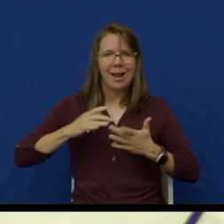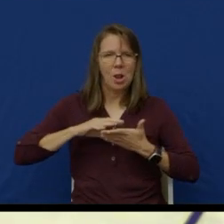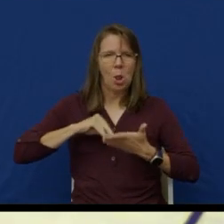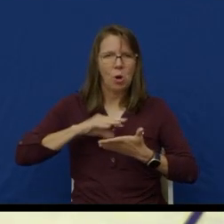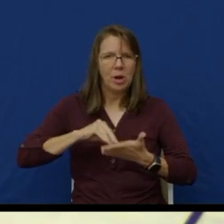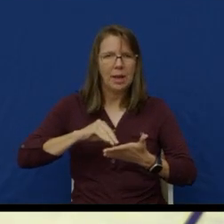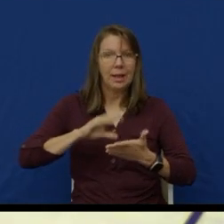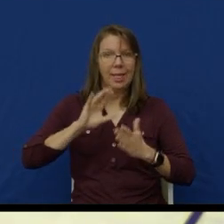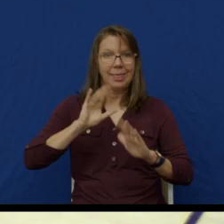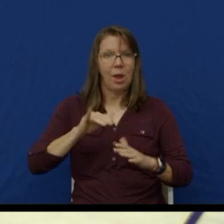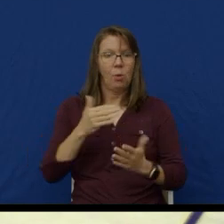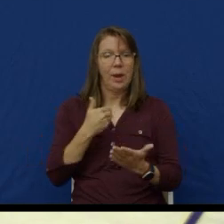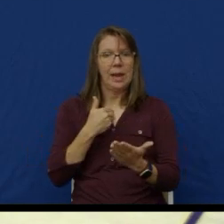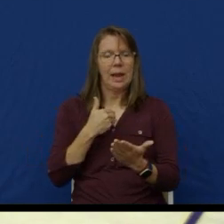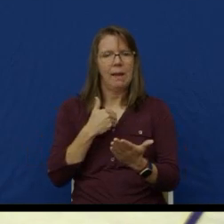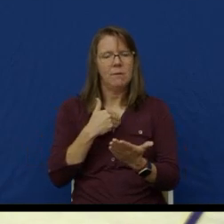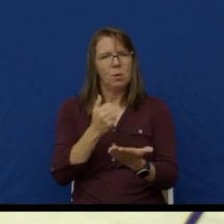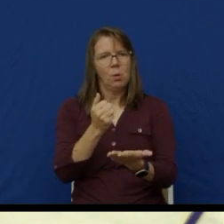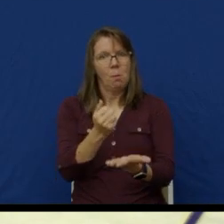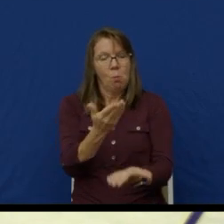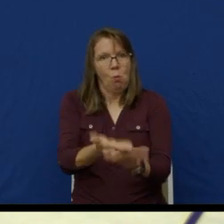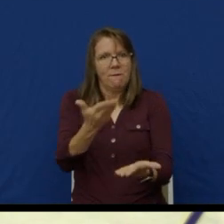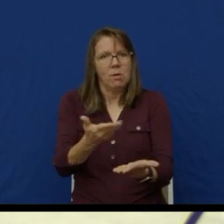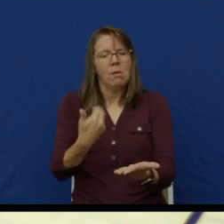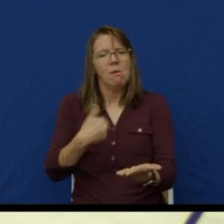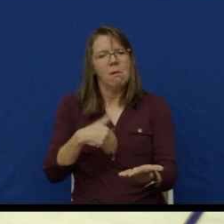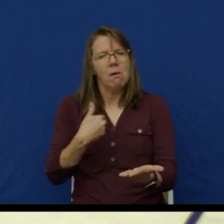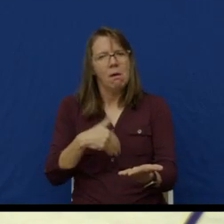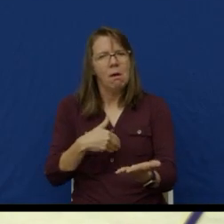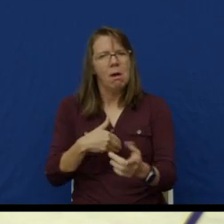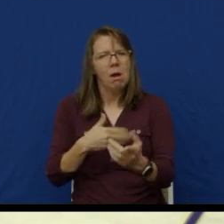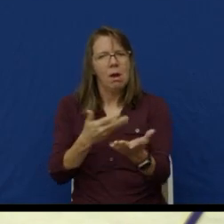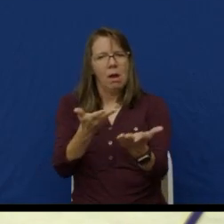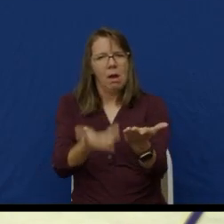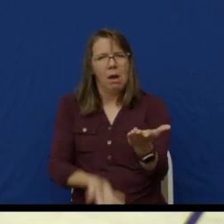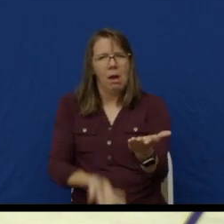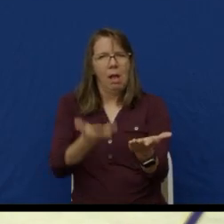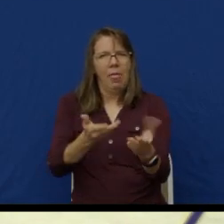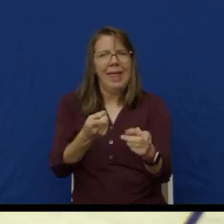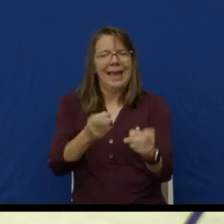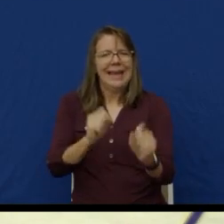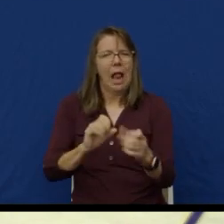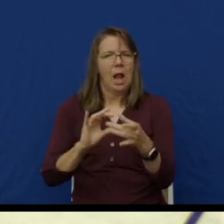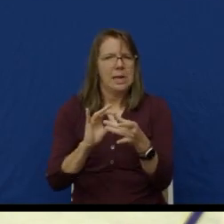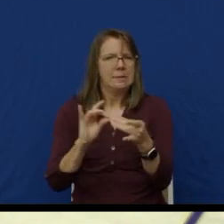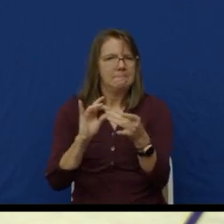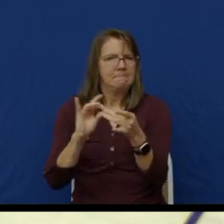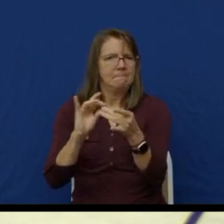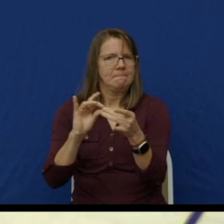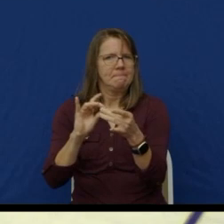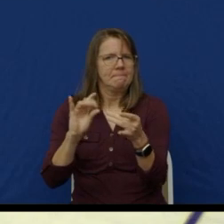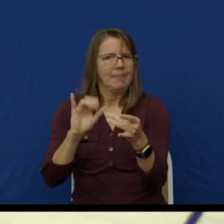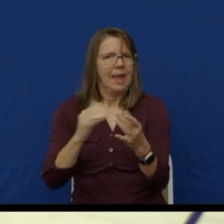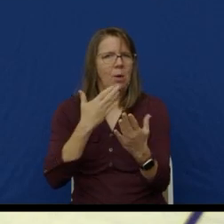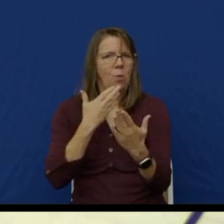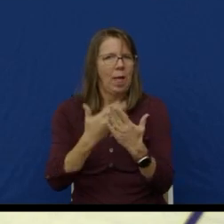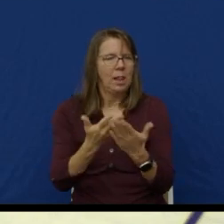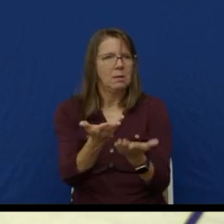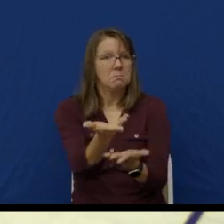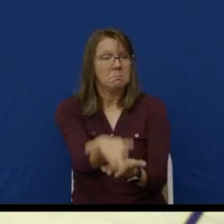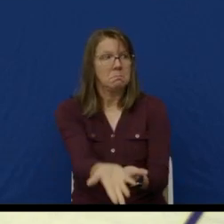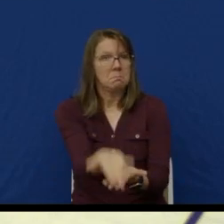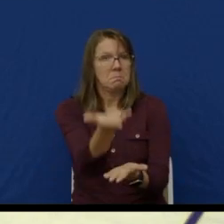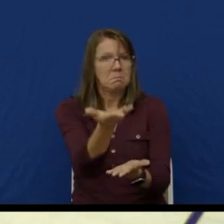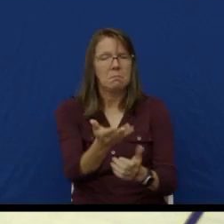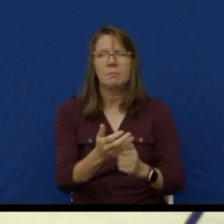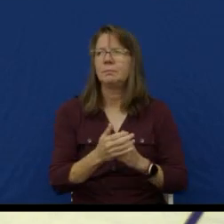documented and validated in a different way. They can give voice to that. So I don't know. I